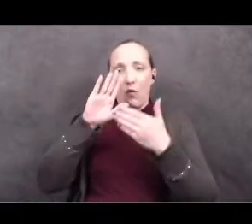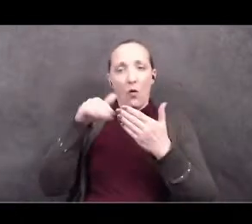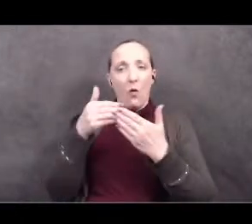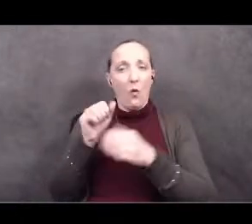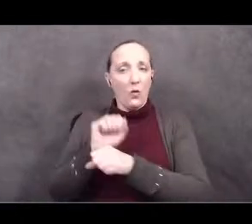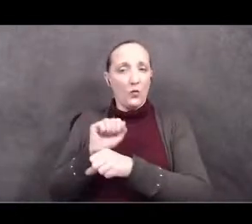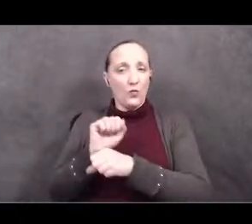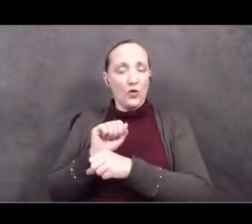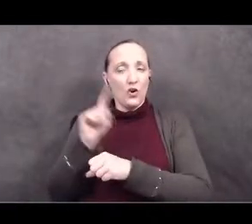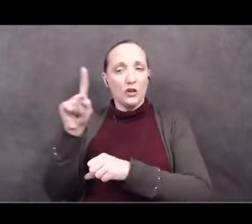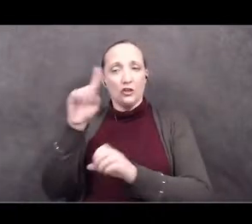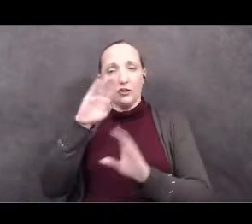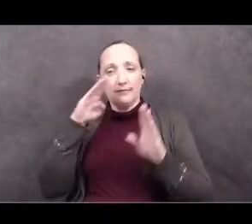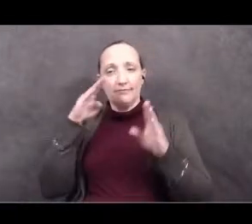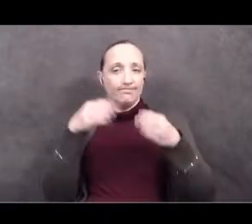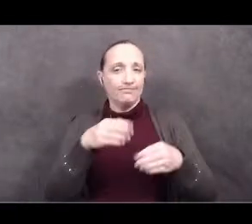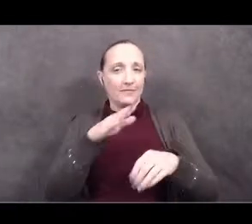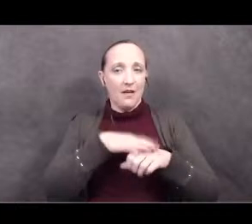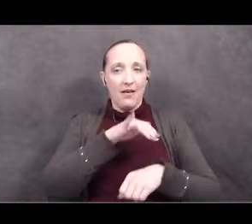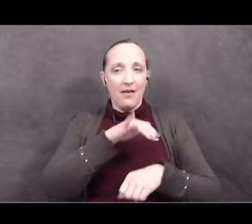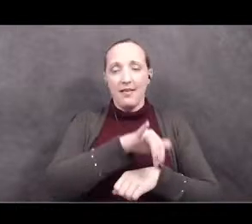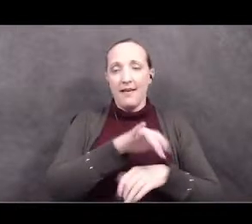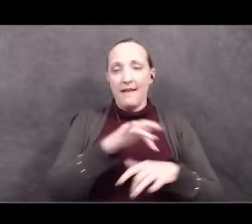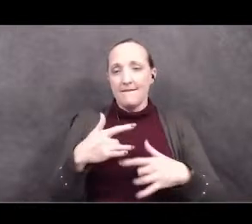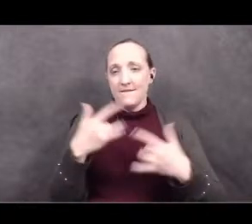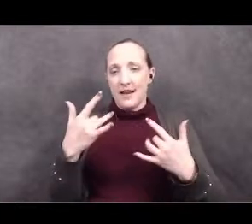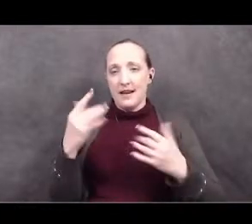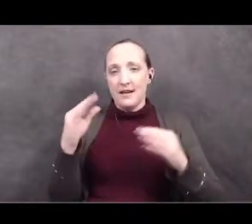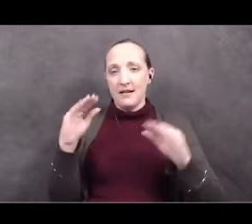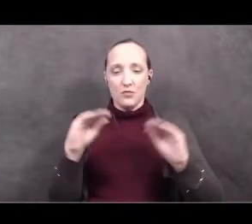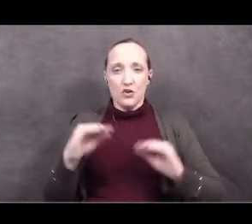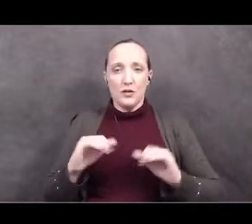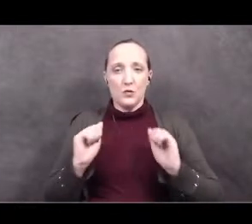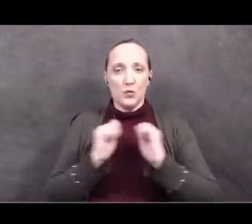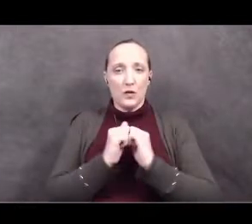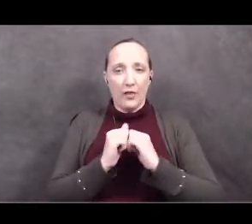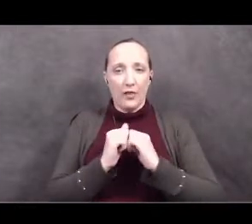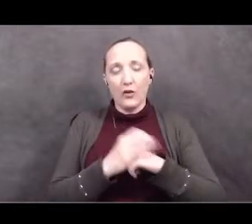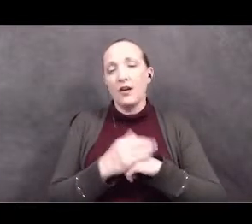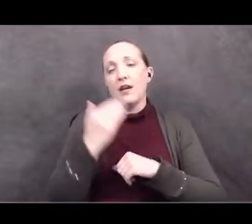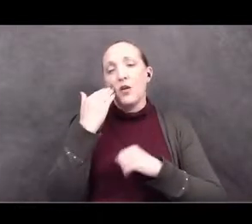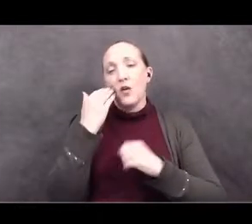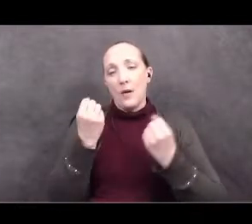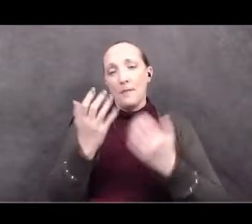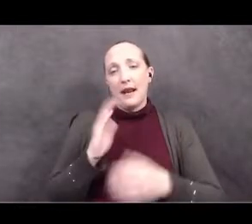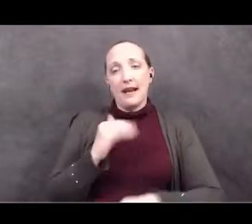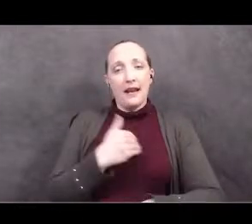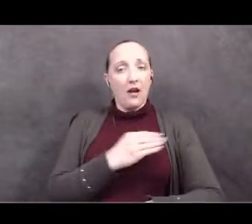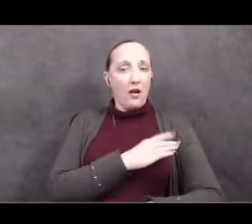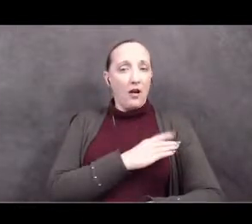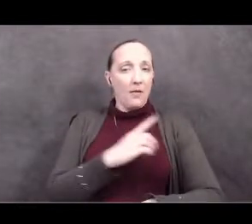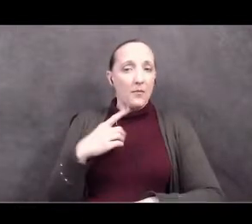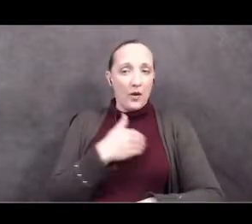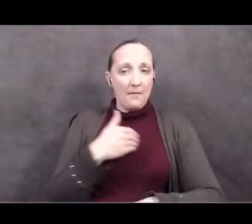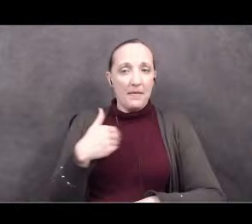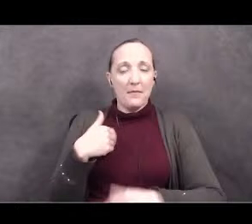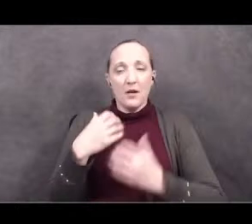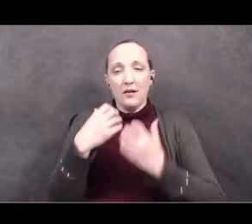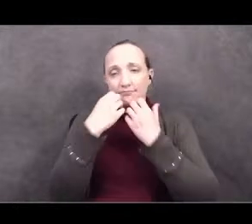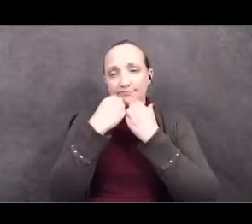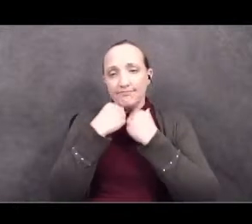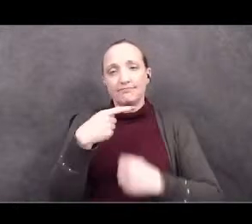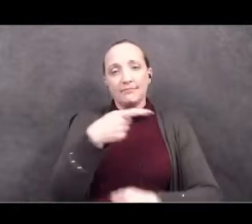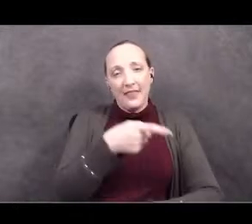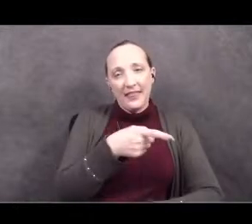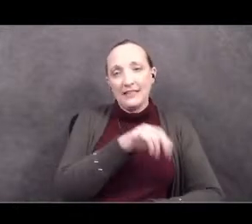into this event uh in and putting this together I know that for a lot of our board members this is near and dear to the heart just like the